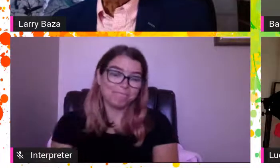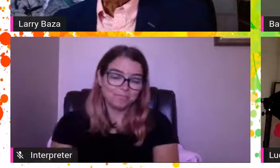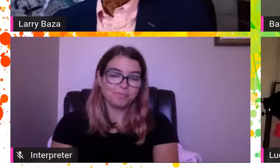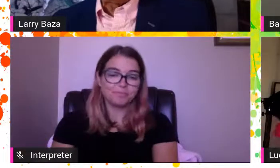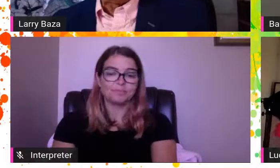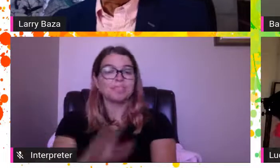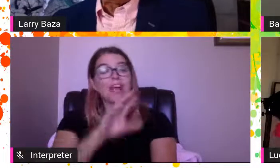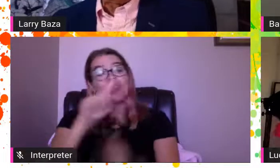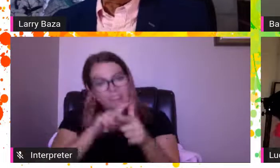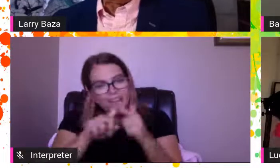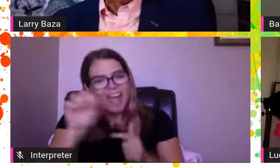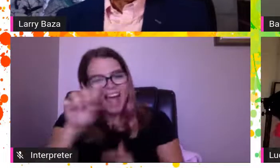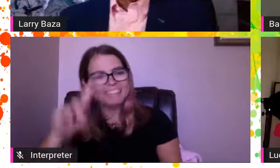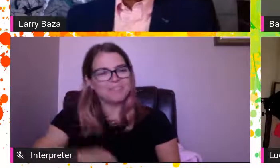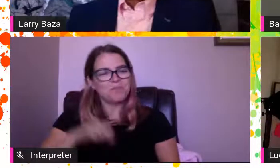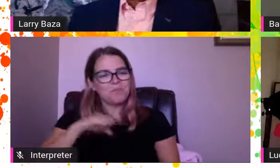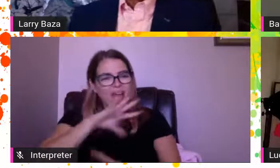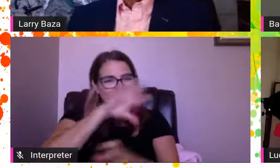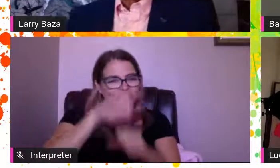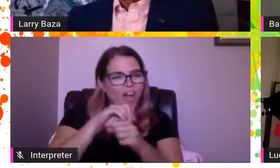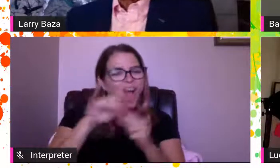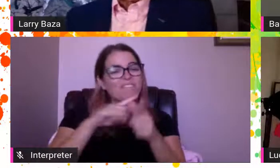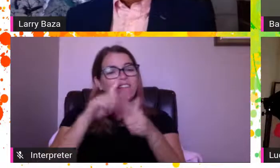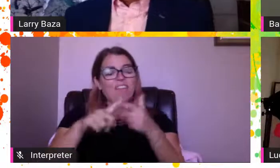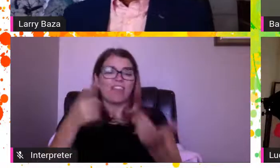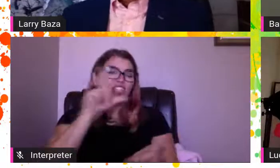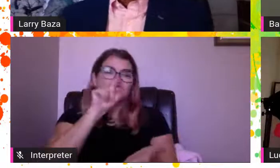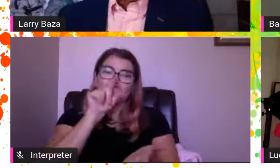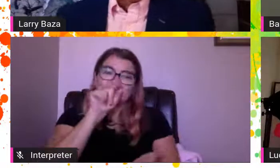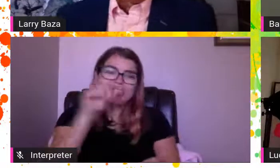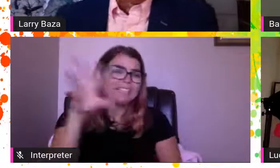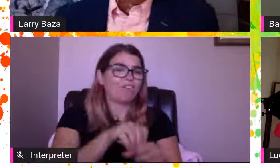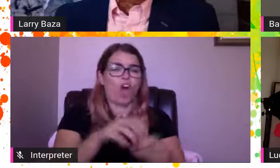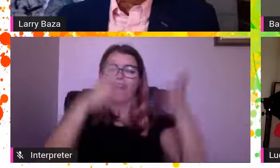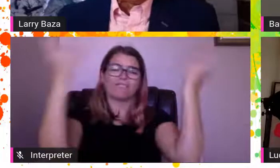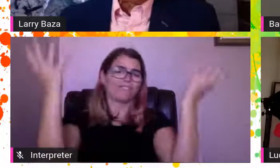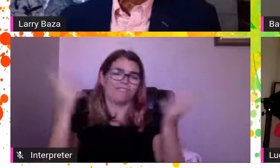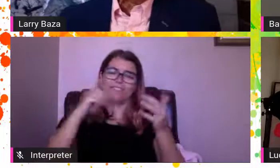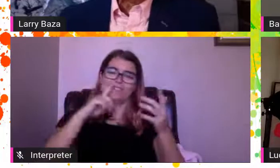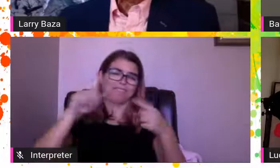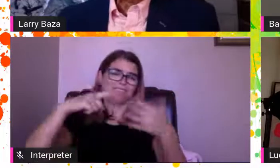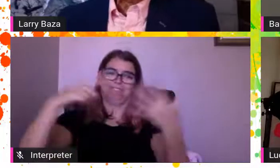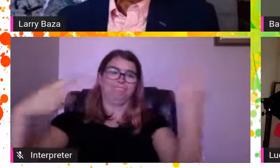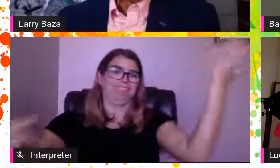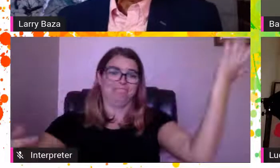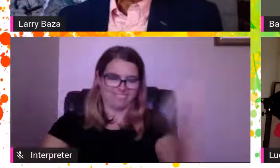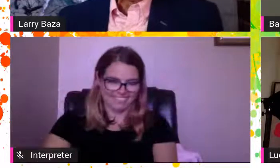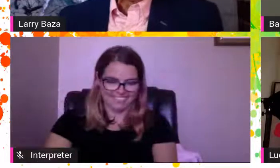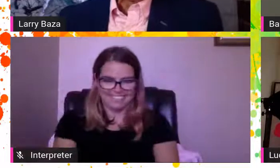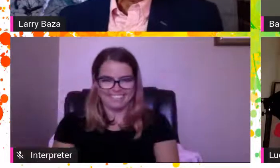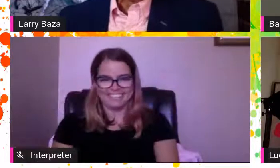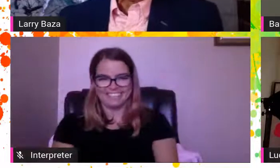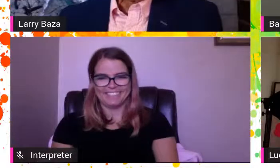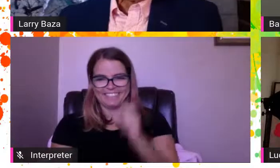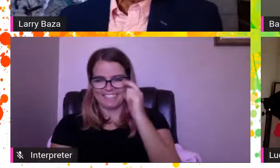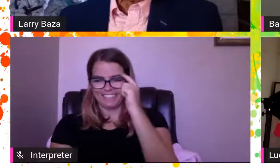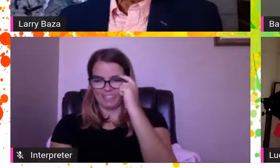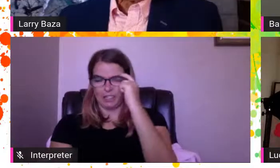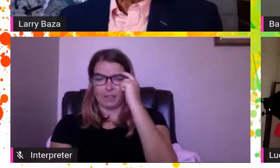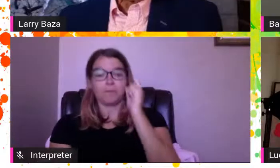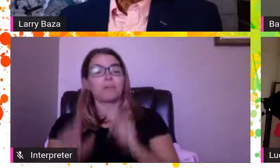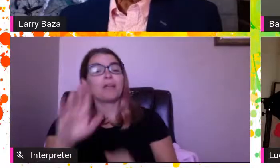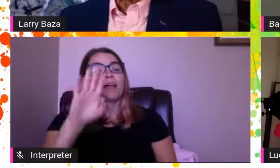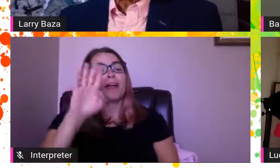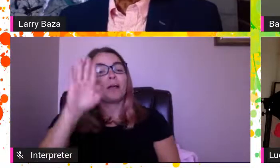SD Pride got involved, and then I made the video, and my chickens got involved. It was fantastic. It was amazing. I will add one thing that is a